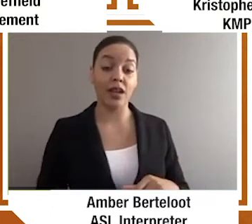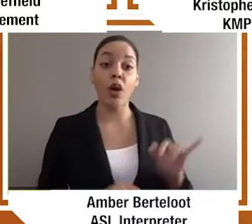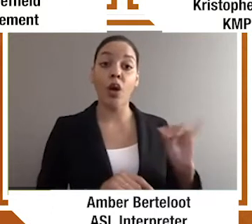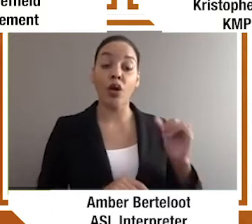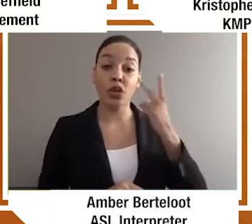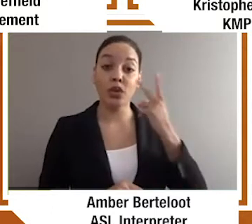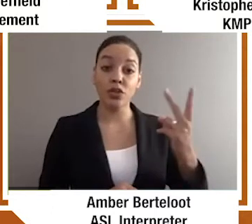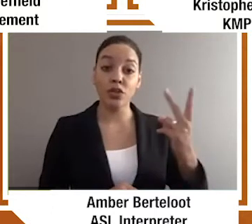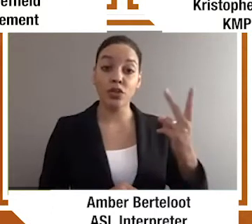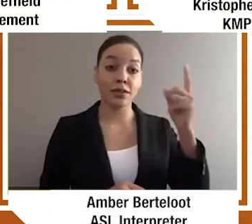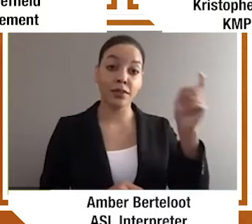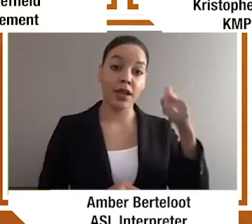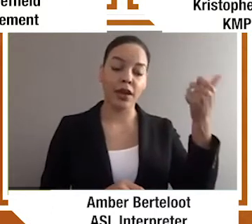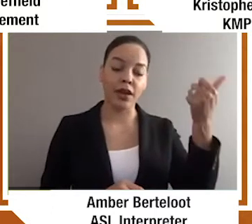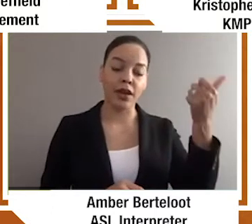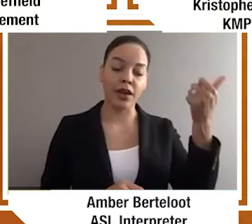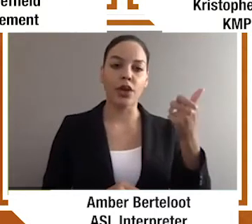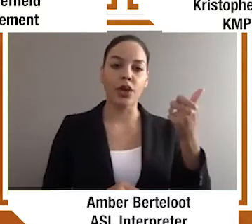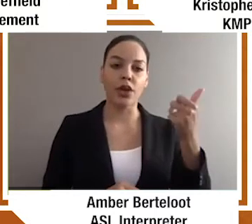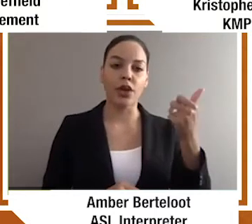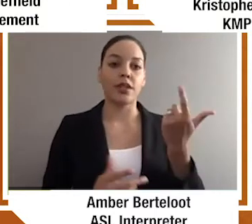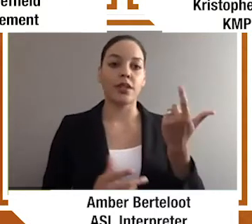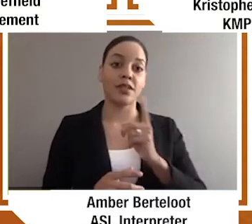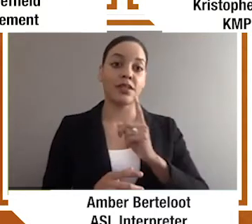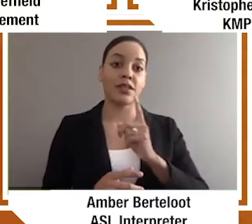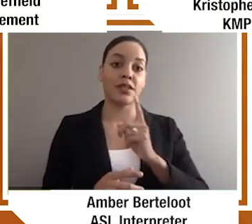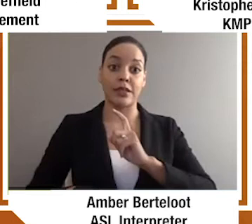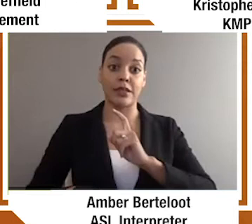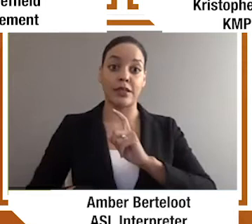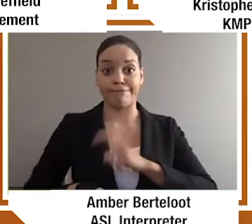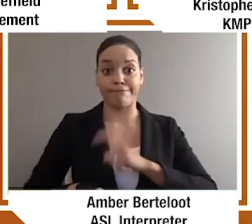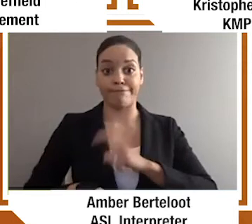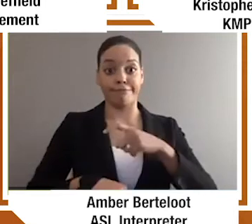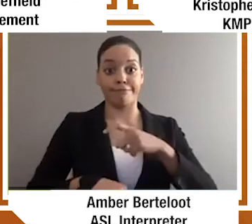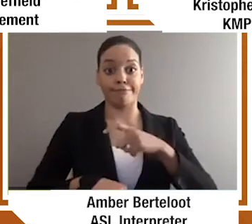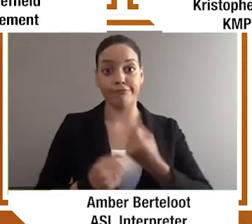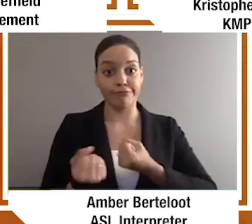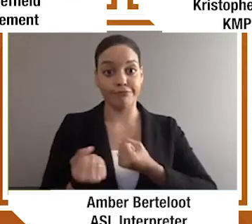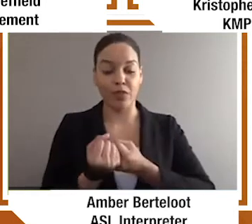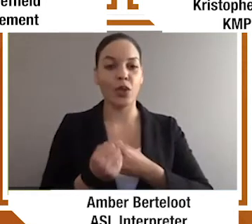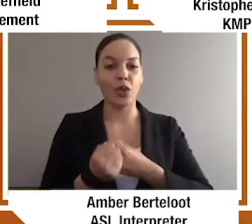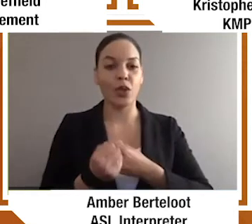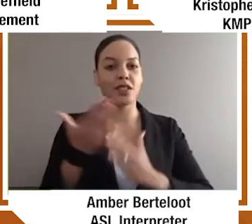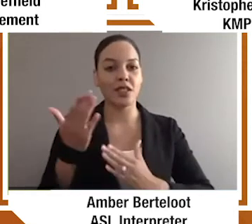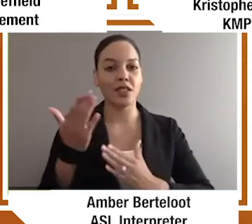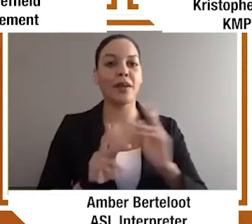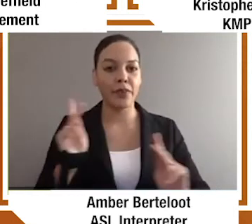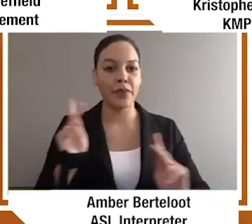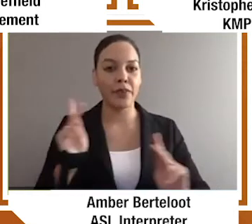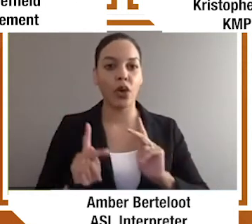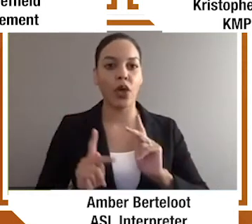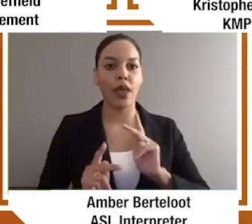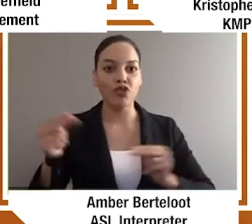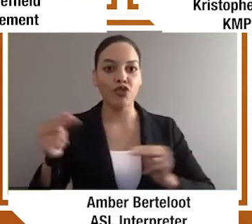We also saw something else, and we're talking about timeliness. We saw timely activism. Like, we saw some people who jumped in because it